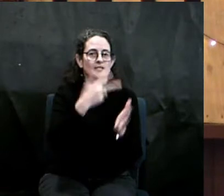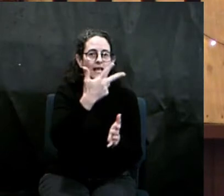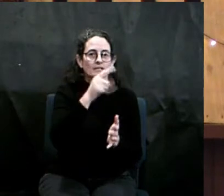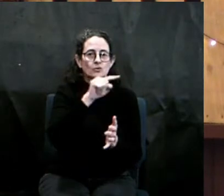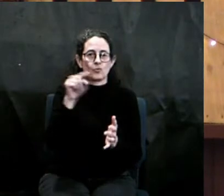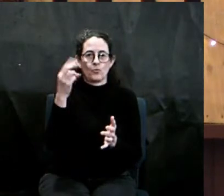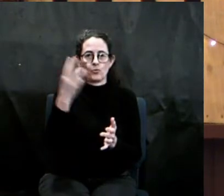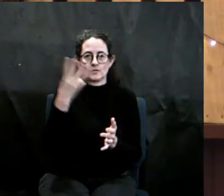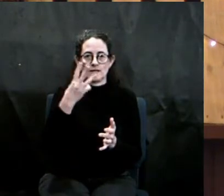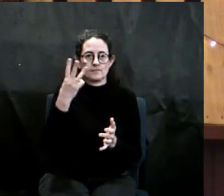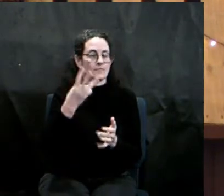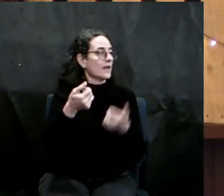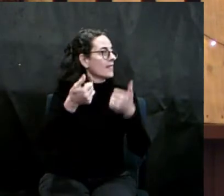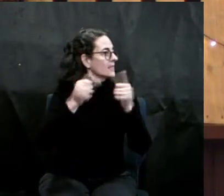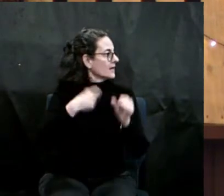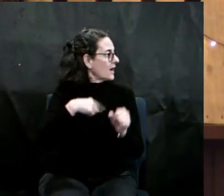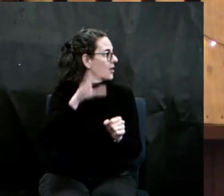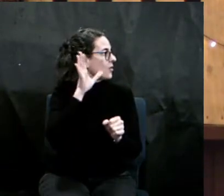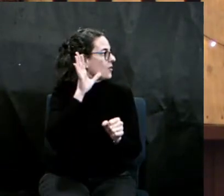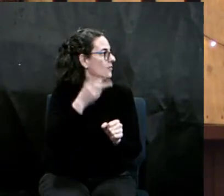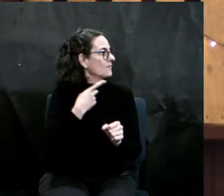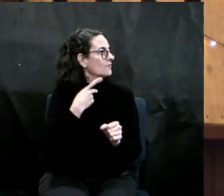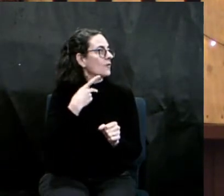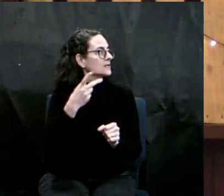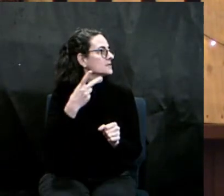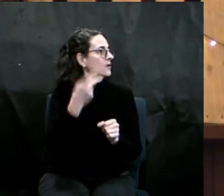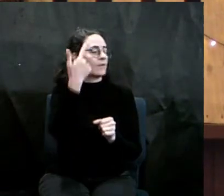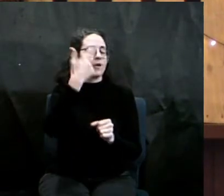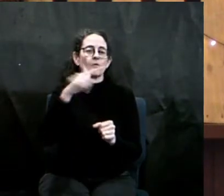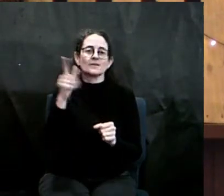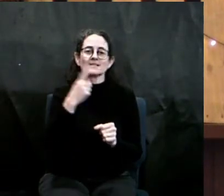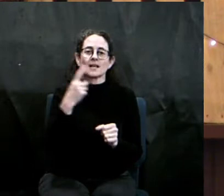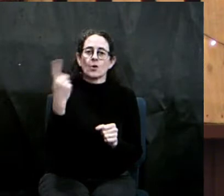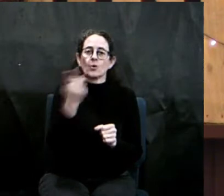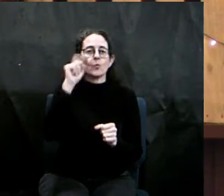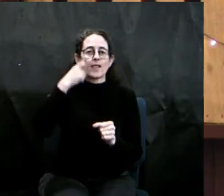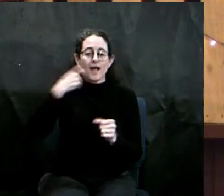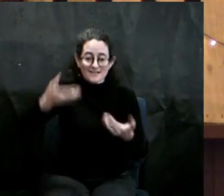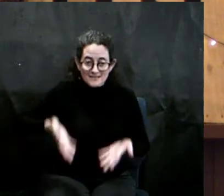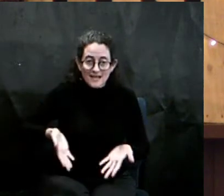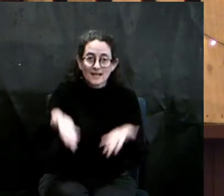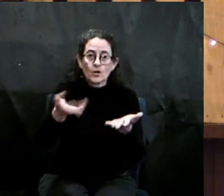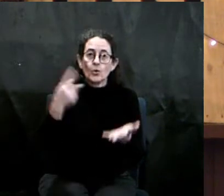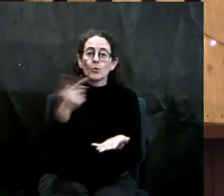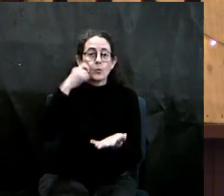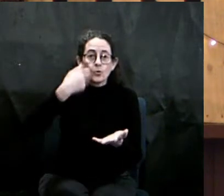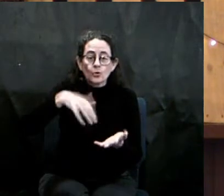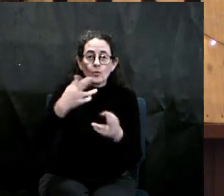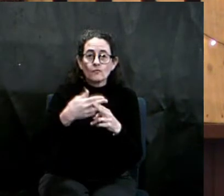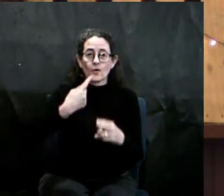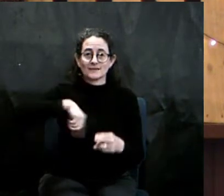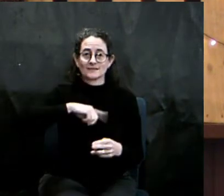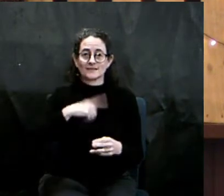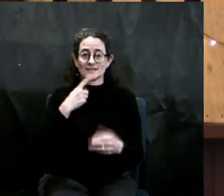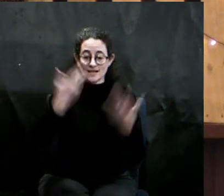Then I heard the voice of the Lord saying, whom shall I send, and who will go for us? And I said, here I